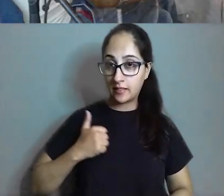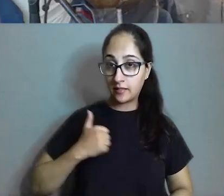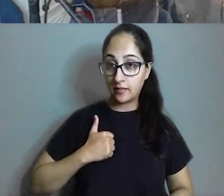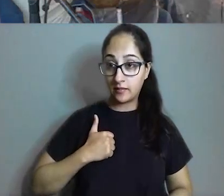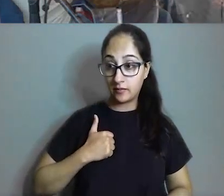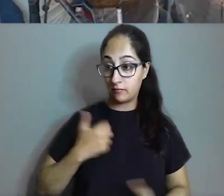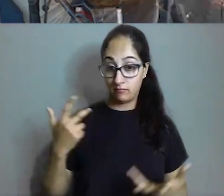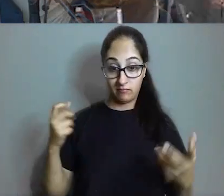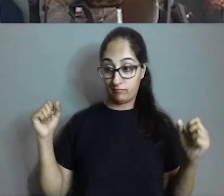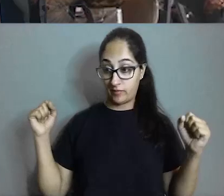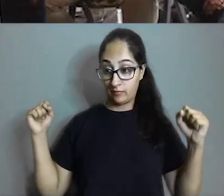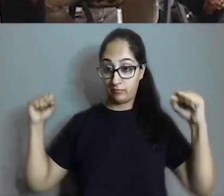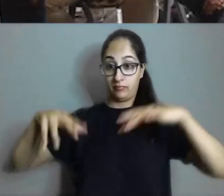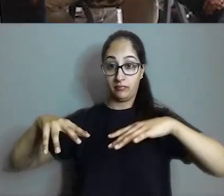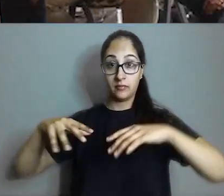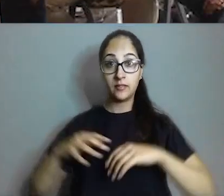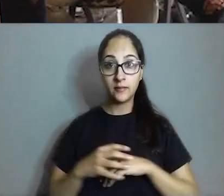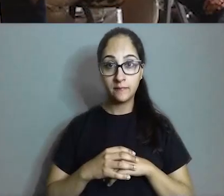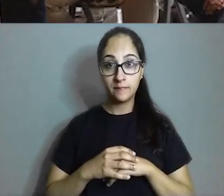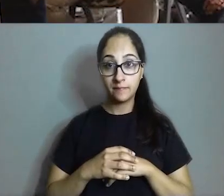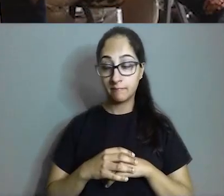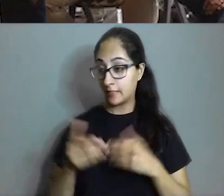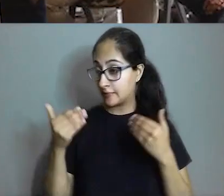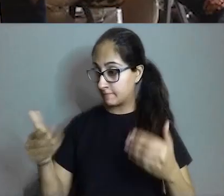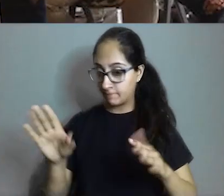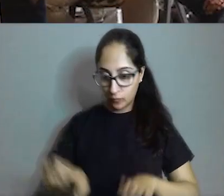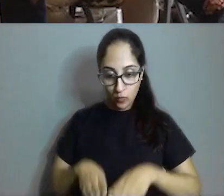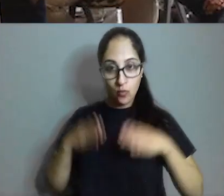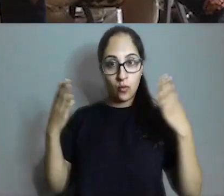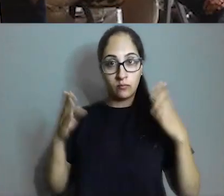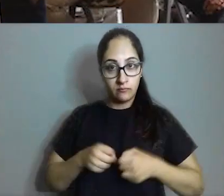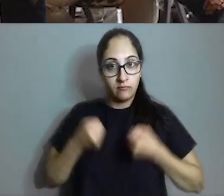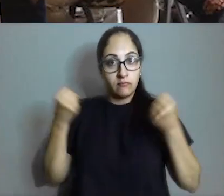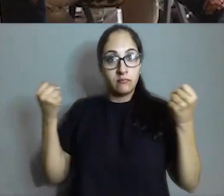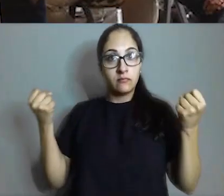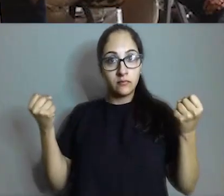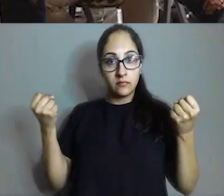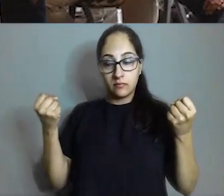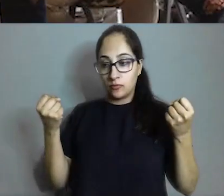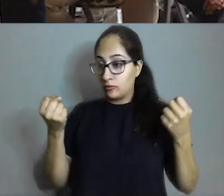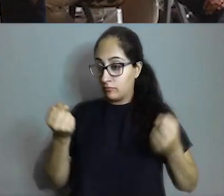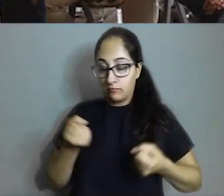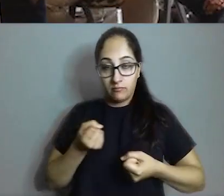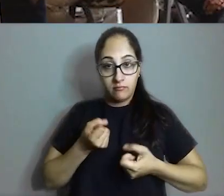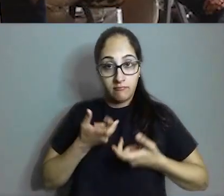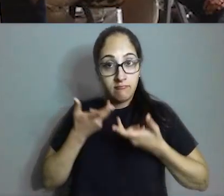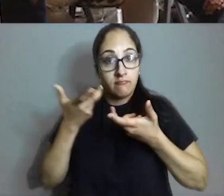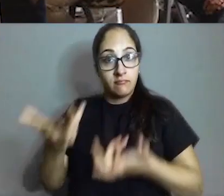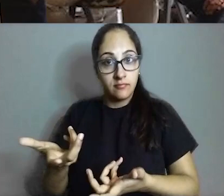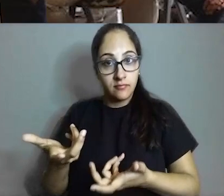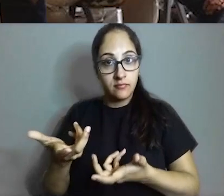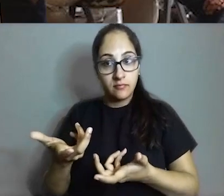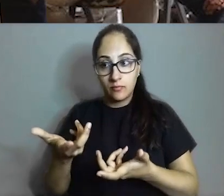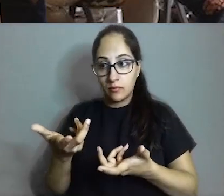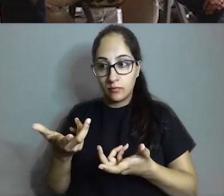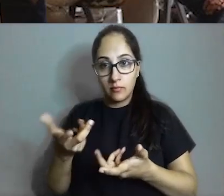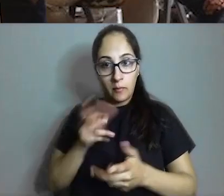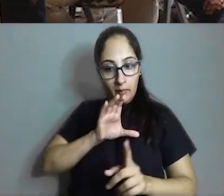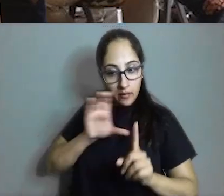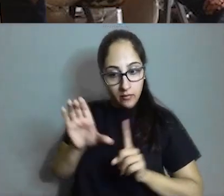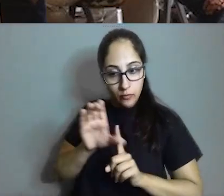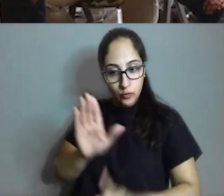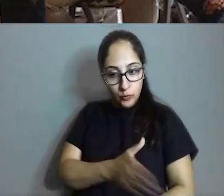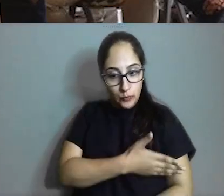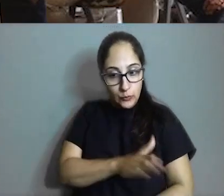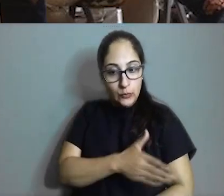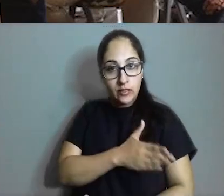and sisters sitting in a room needing to feel confident in themselves and their own traditions.